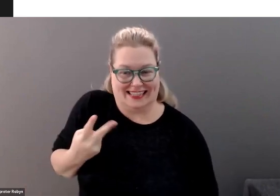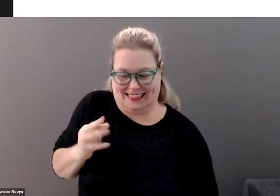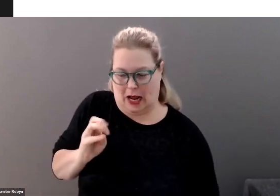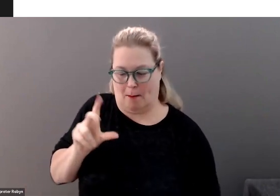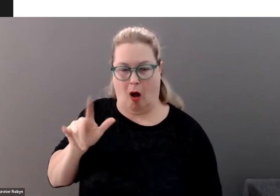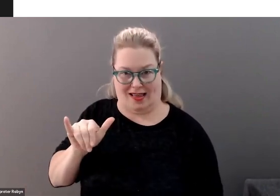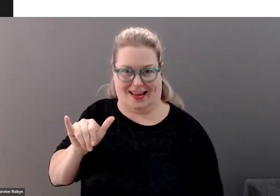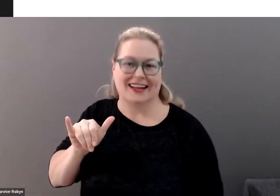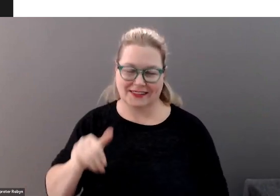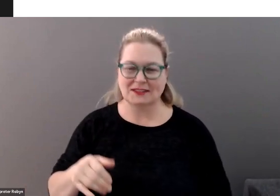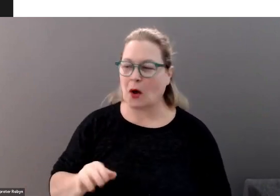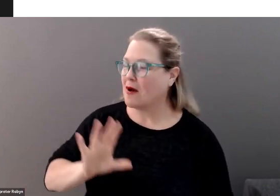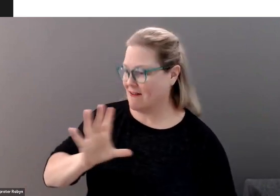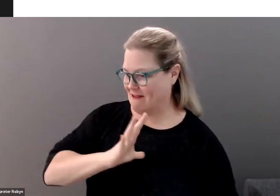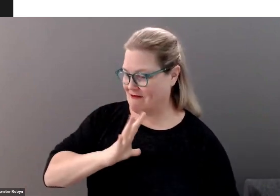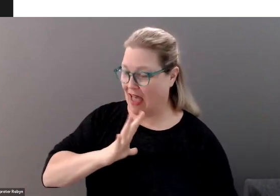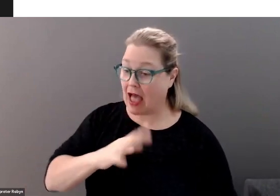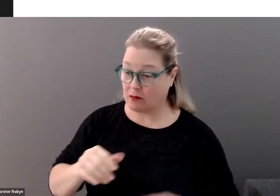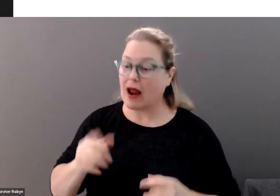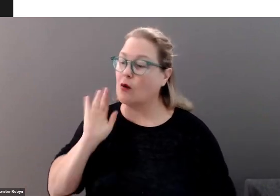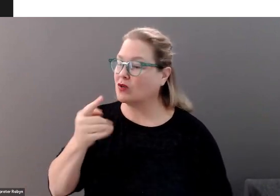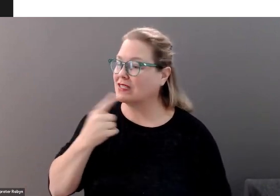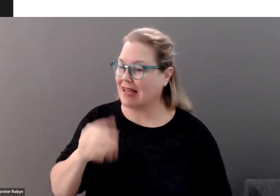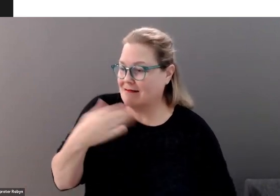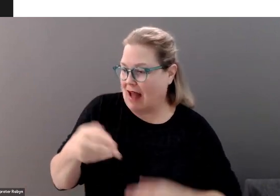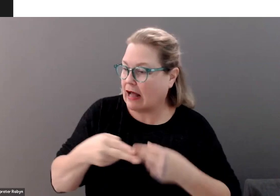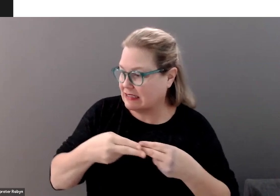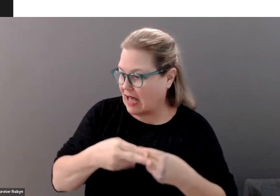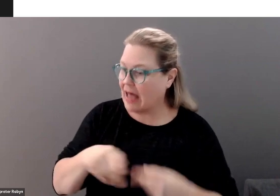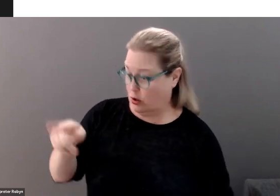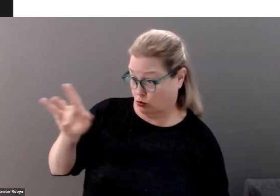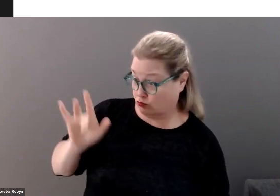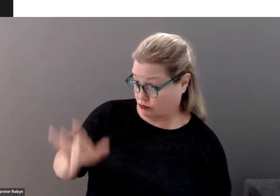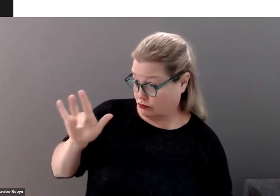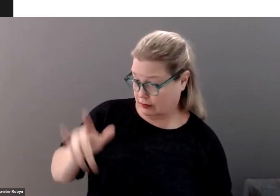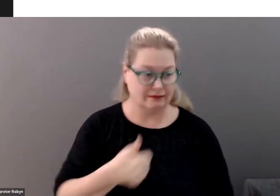next slide when we're Perfect. ready for that. Okay.